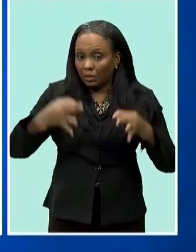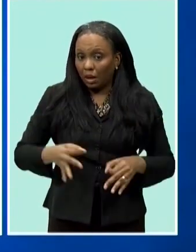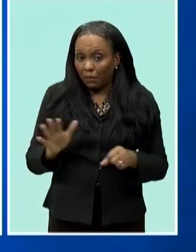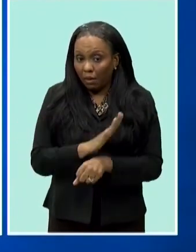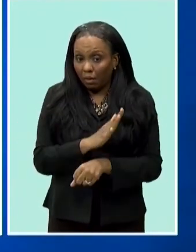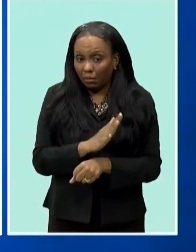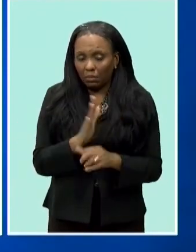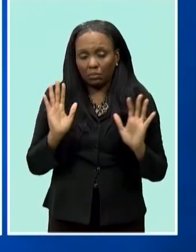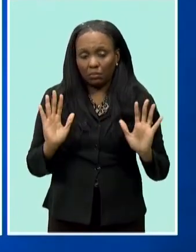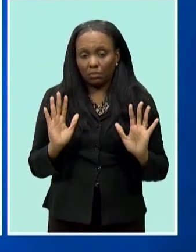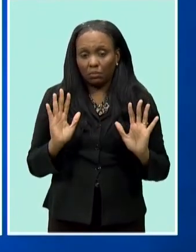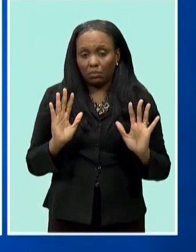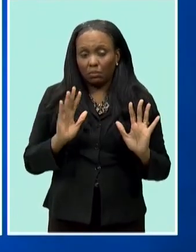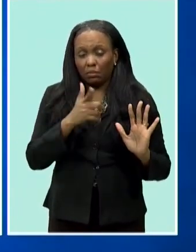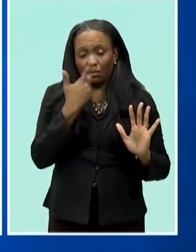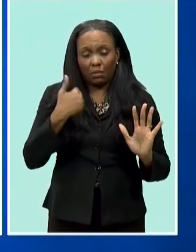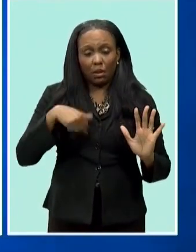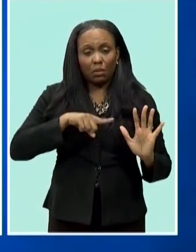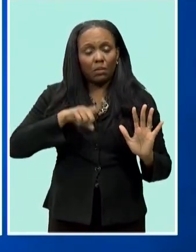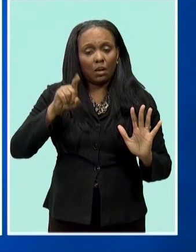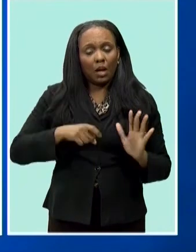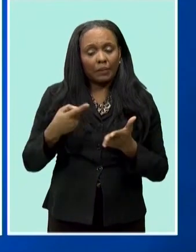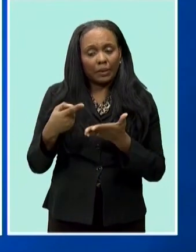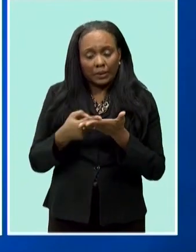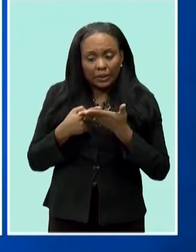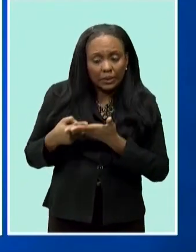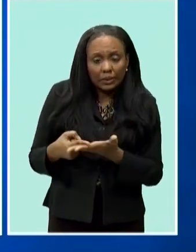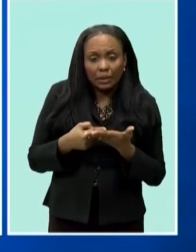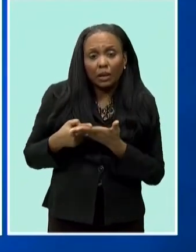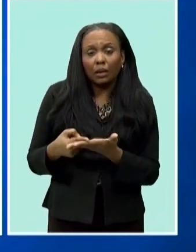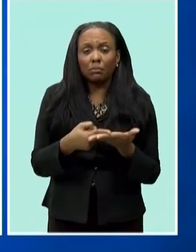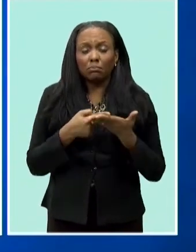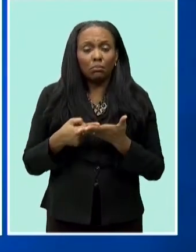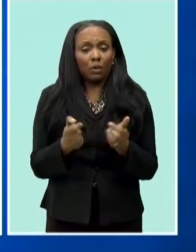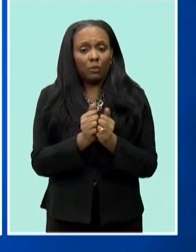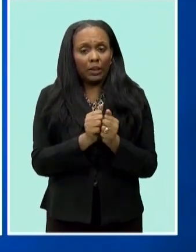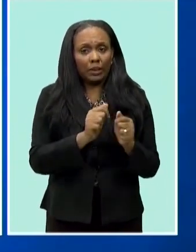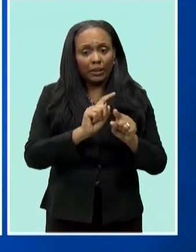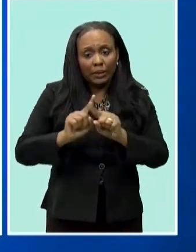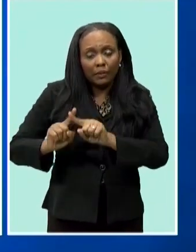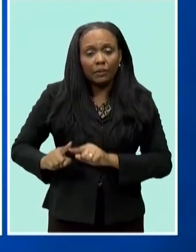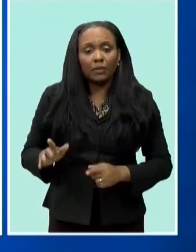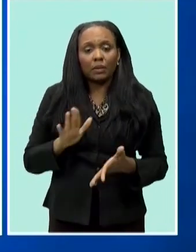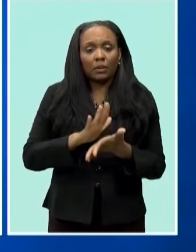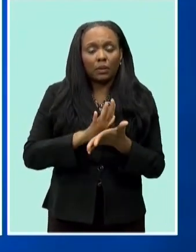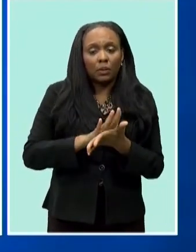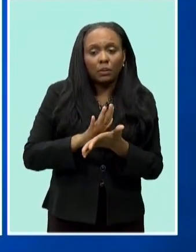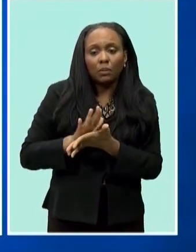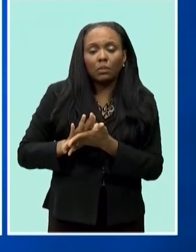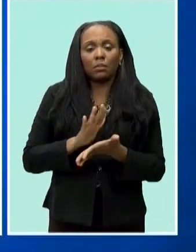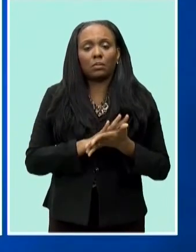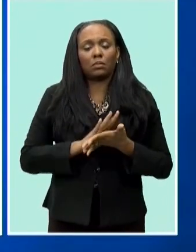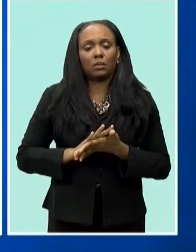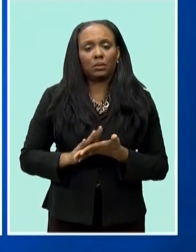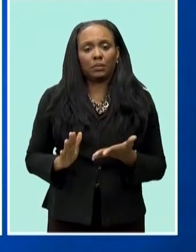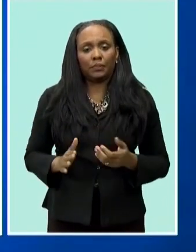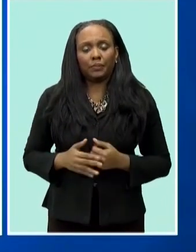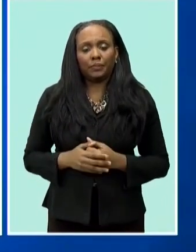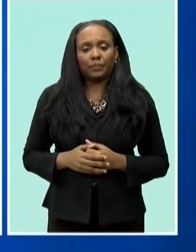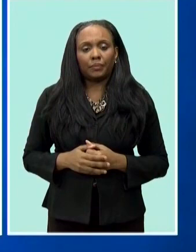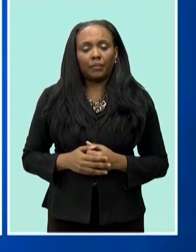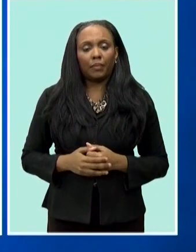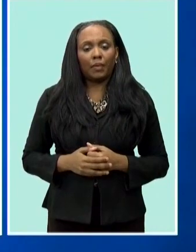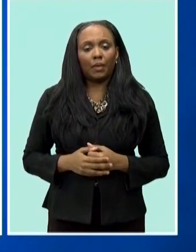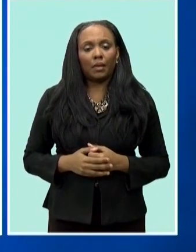stone, because we will have to engage with the schools that are likely to be affected. The